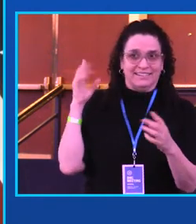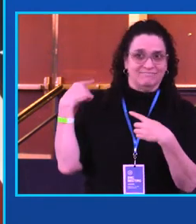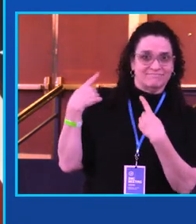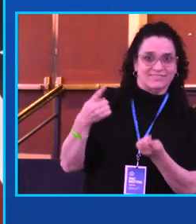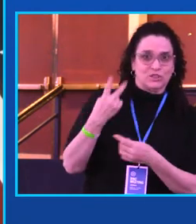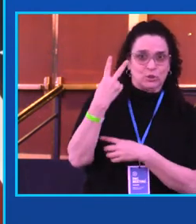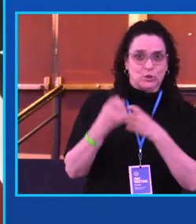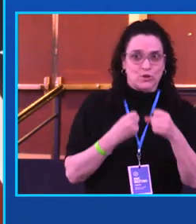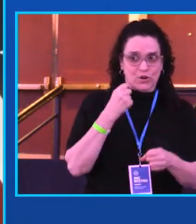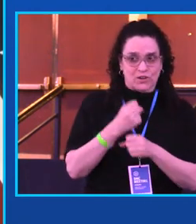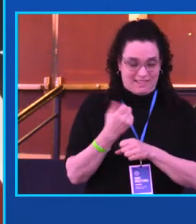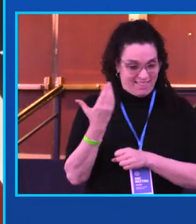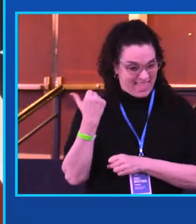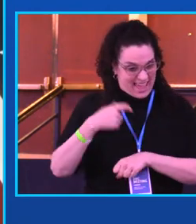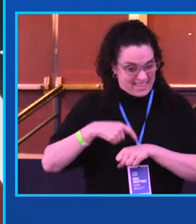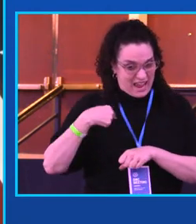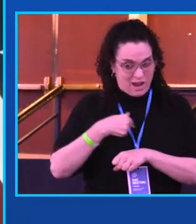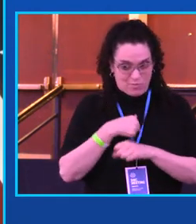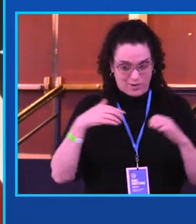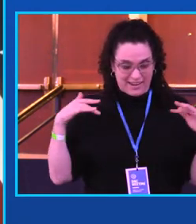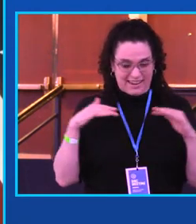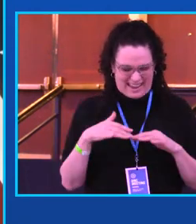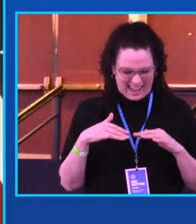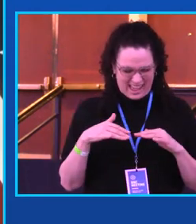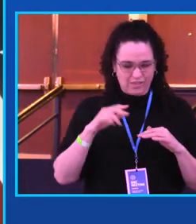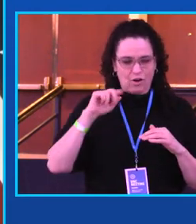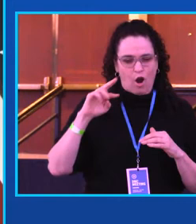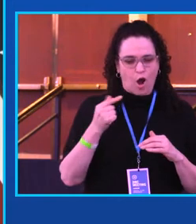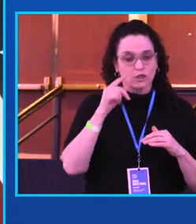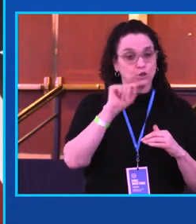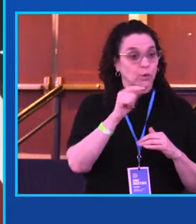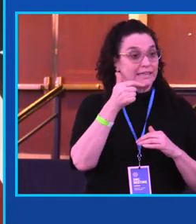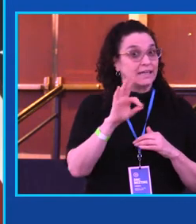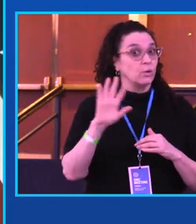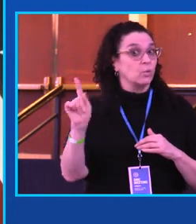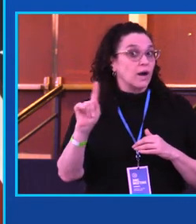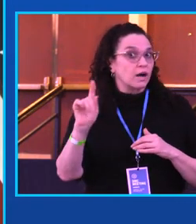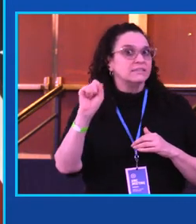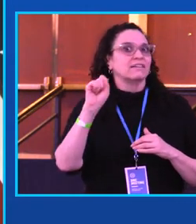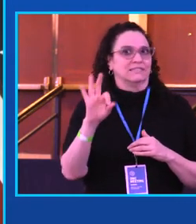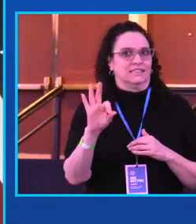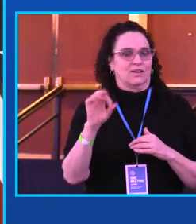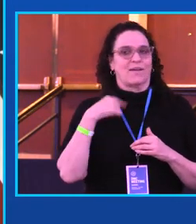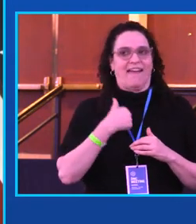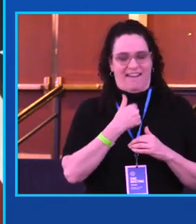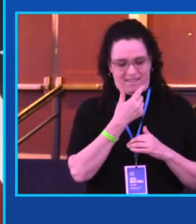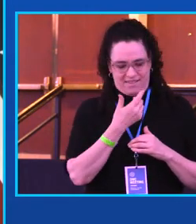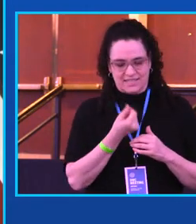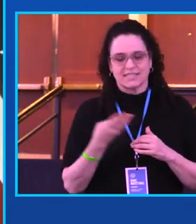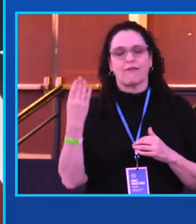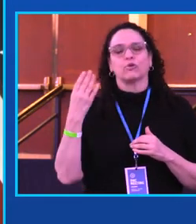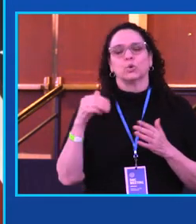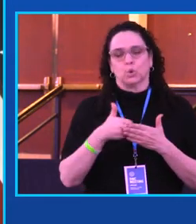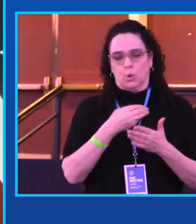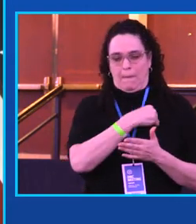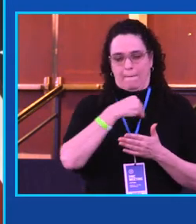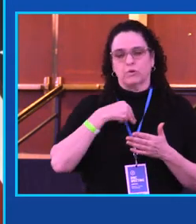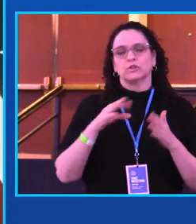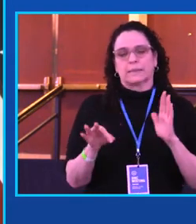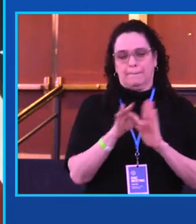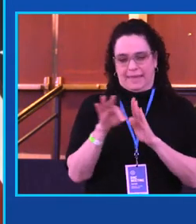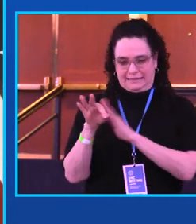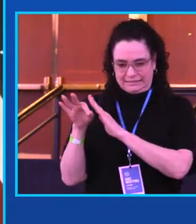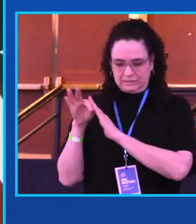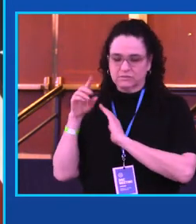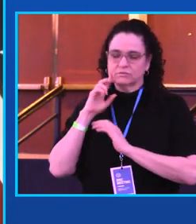Since we last gathered in August of 2019 in San Francisco, we've had a number of new members of the DNC who have been elected and taken office. So I'd actually